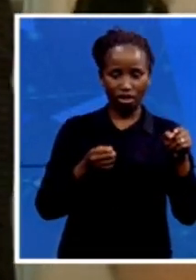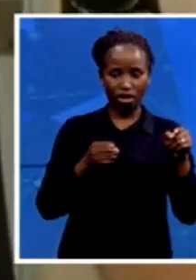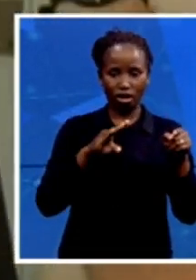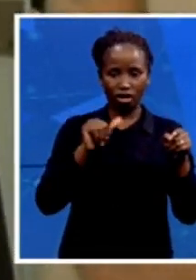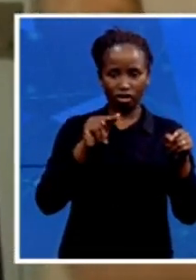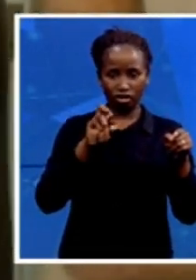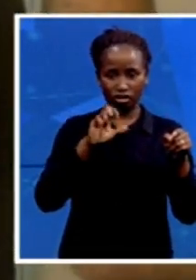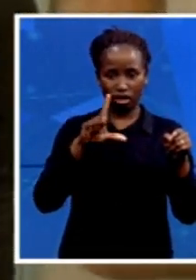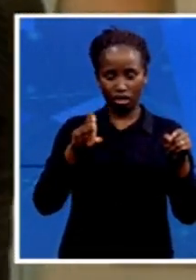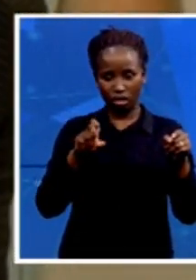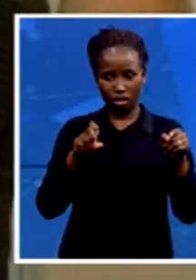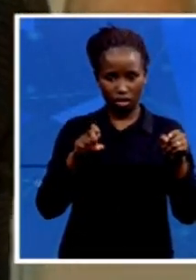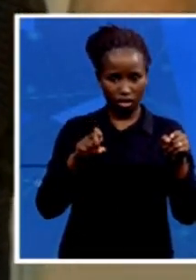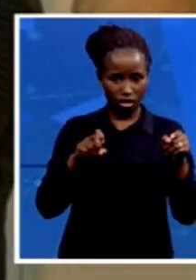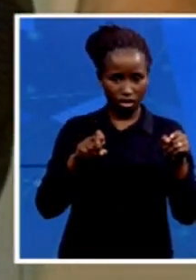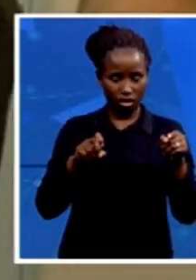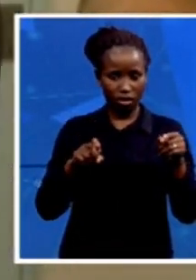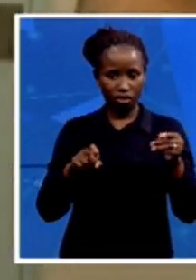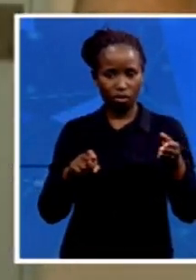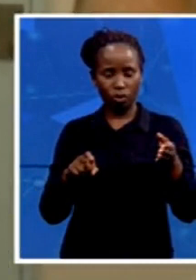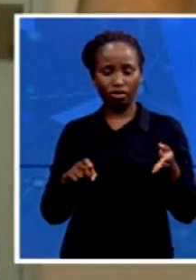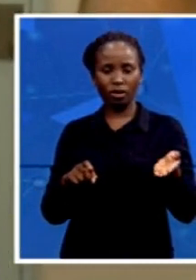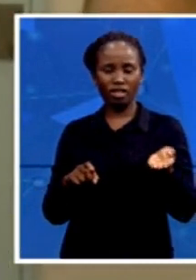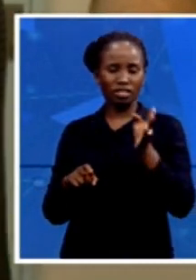cart, which basically has the arms,